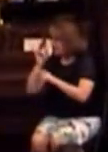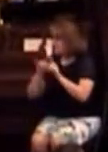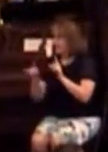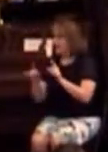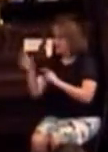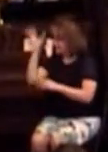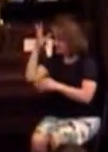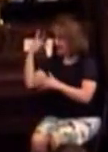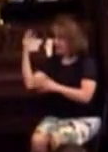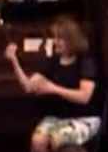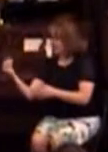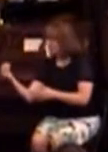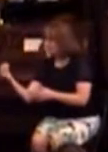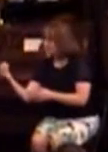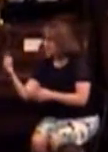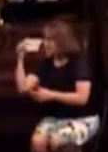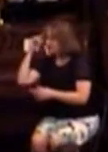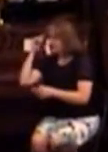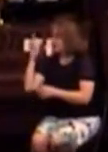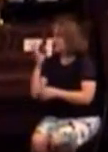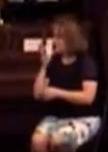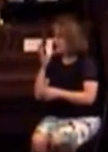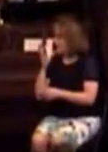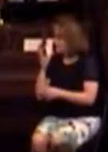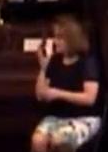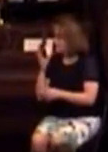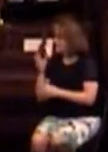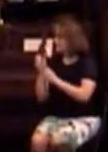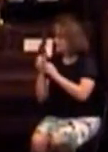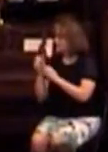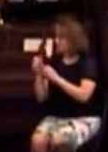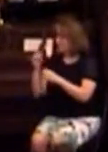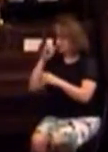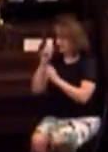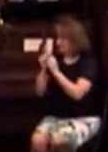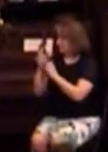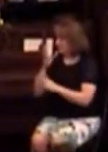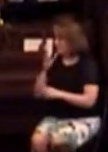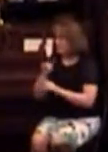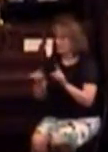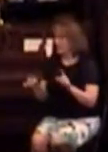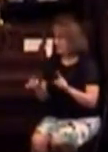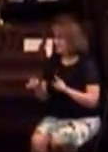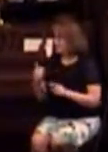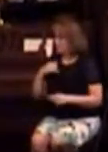the parents up, and they say, no, we'll just leave him there for a week. That's what happens sometimes. But